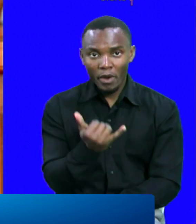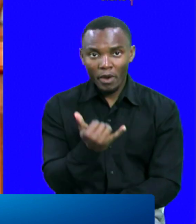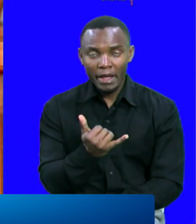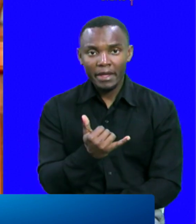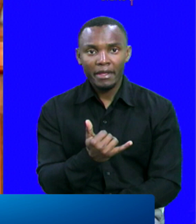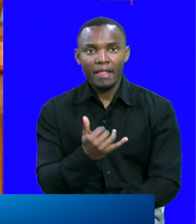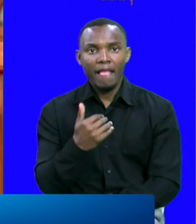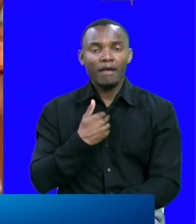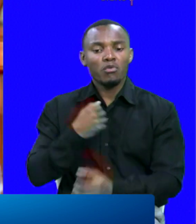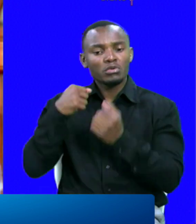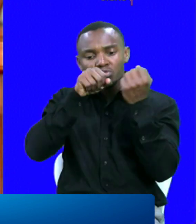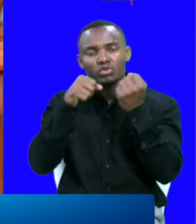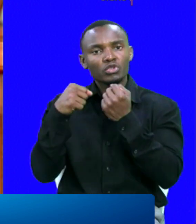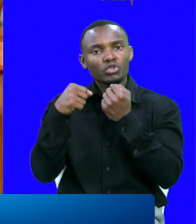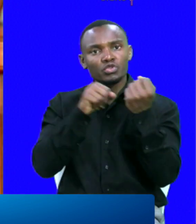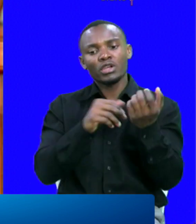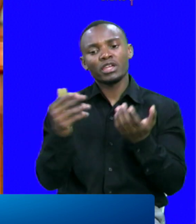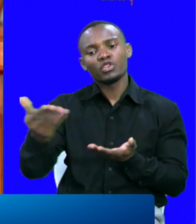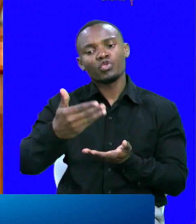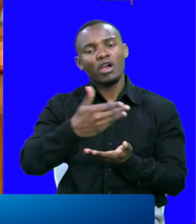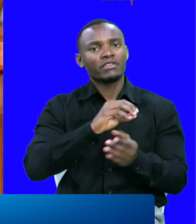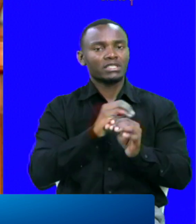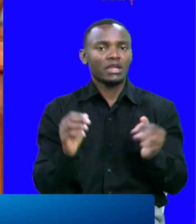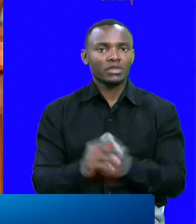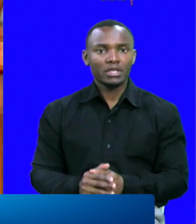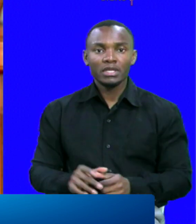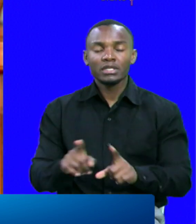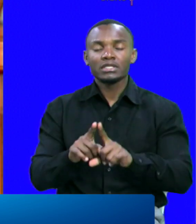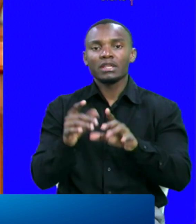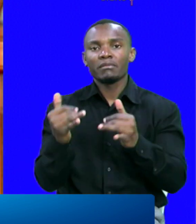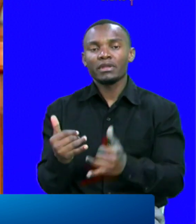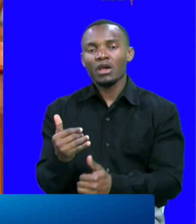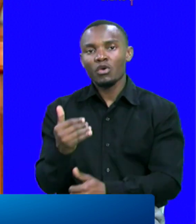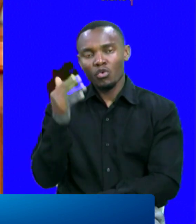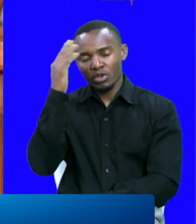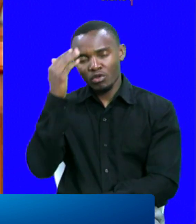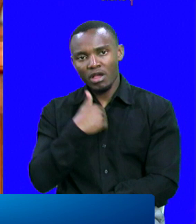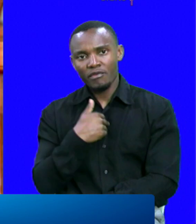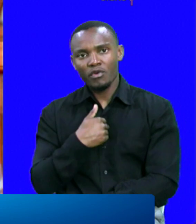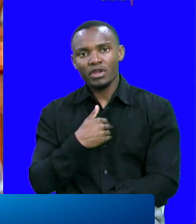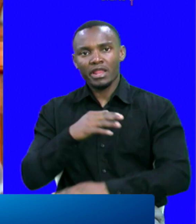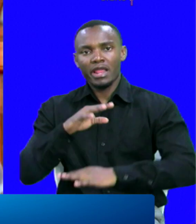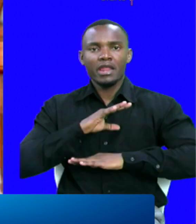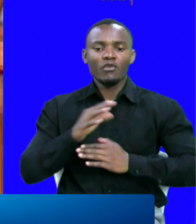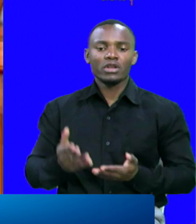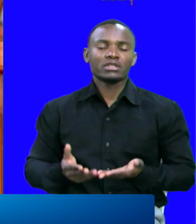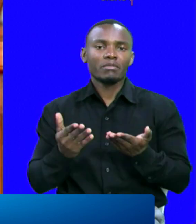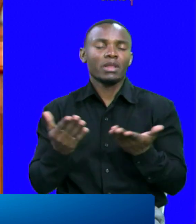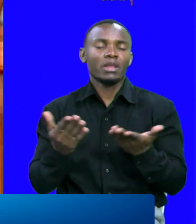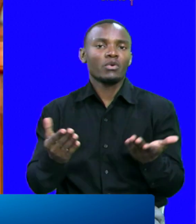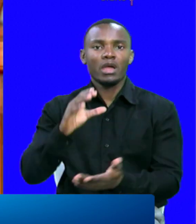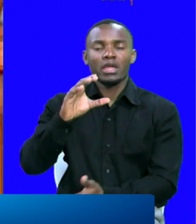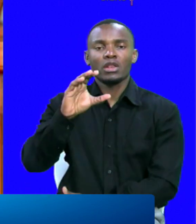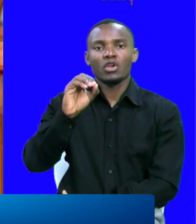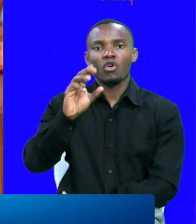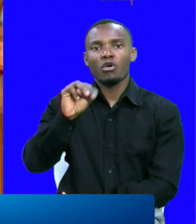fact, the reason why many companies have closed shop temporarily is because there